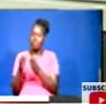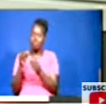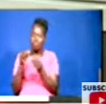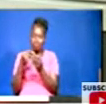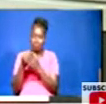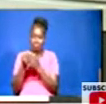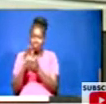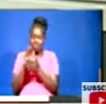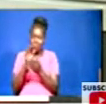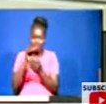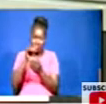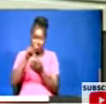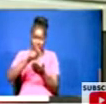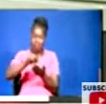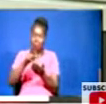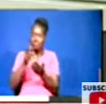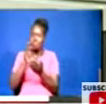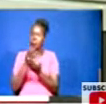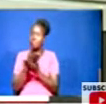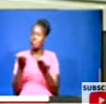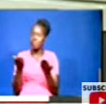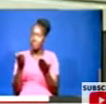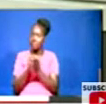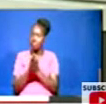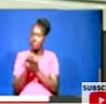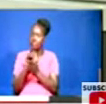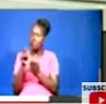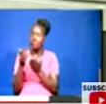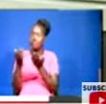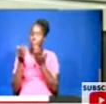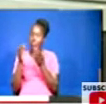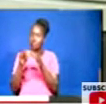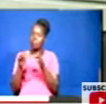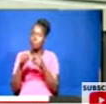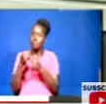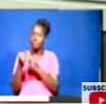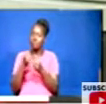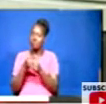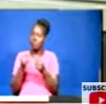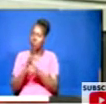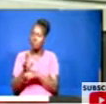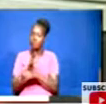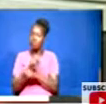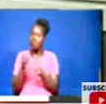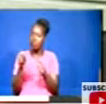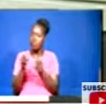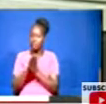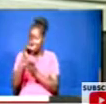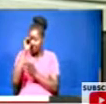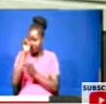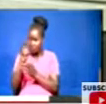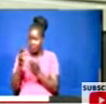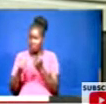that this water become available and those who now need it for agricultural production can actually utilize it. Well. And the government can see how to